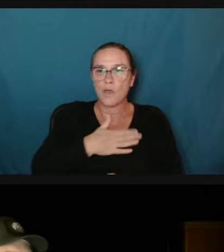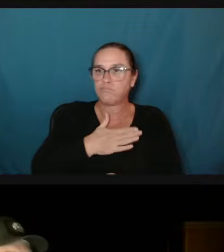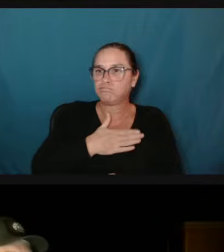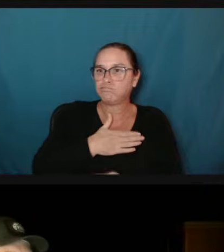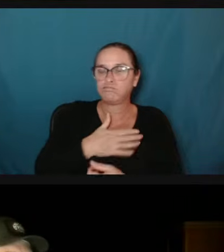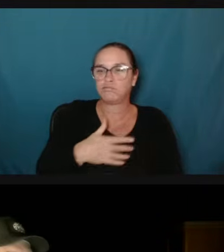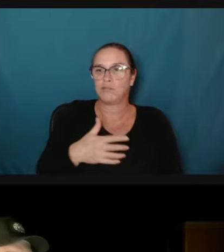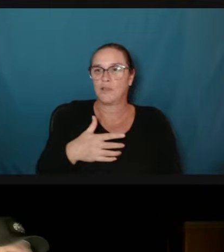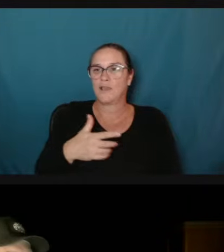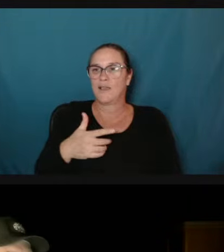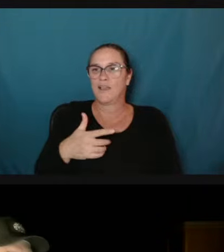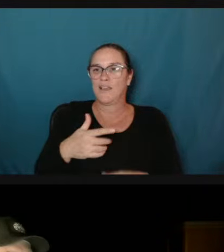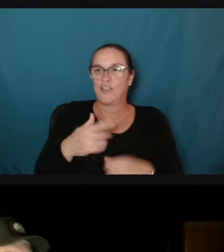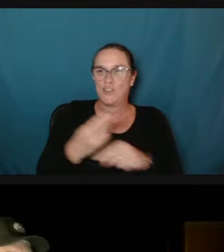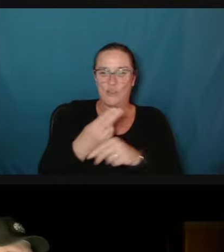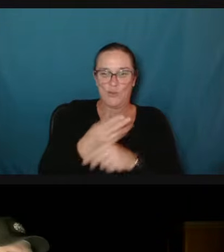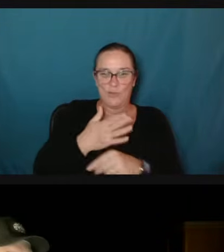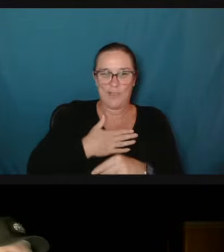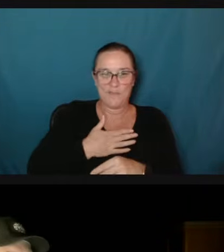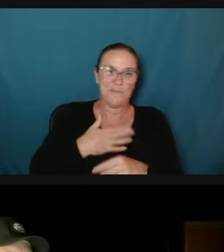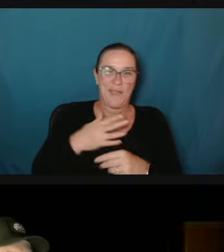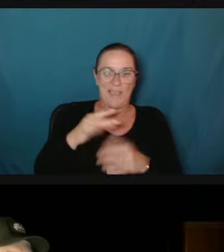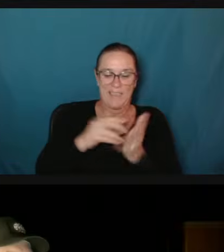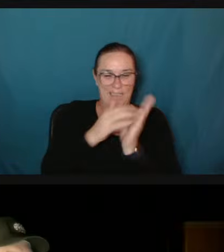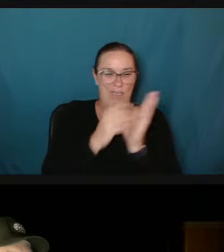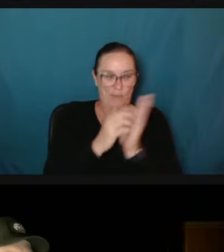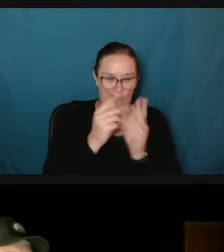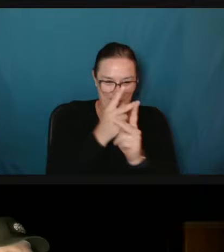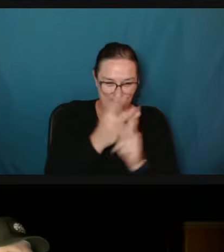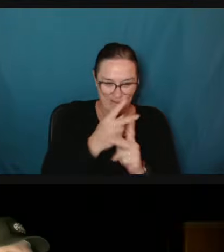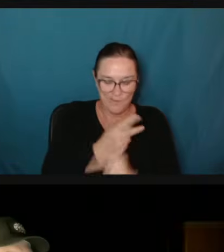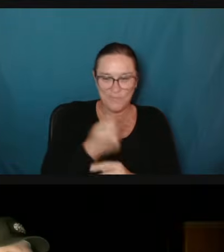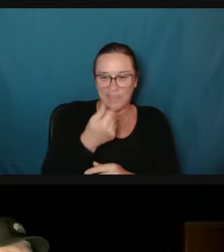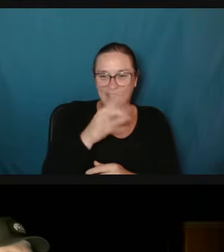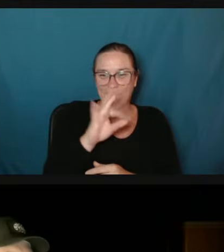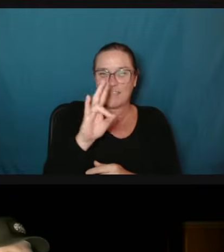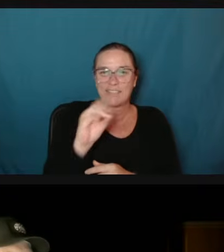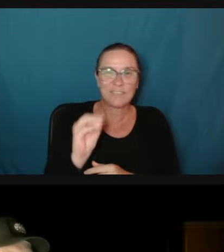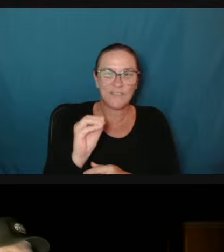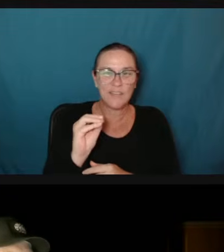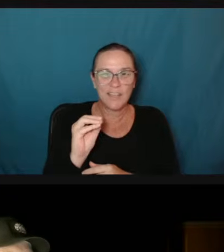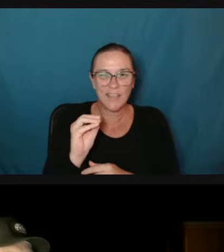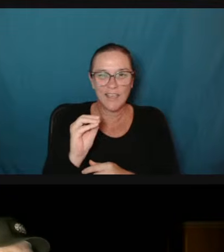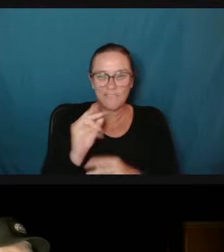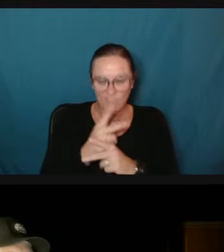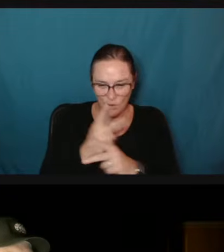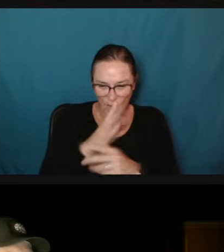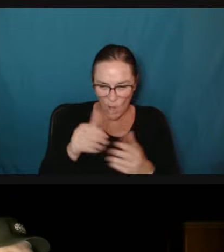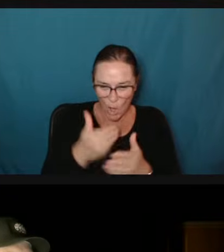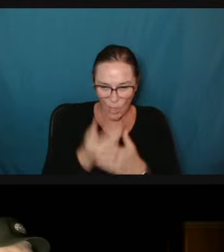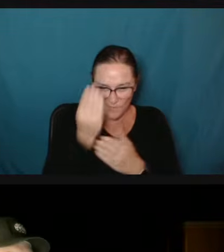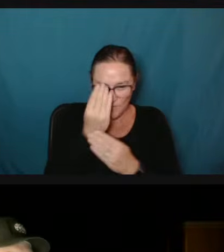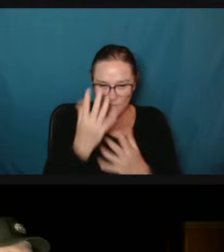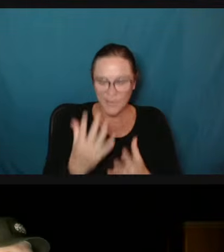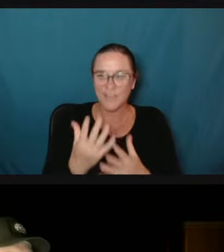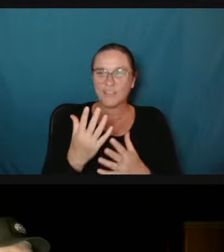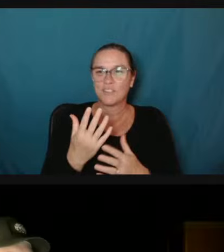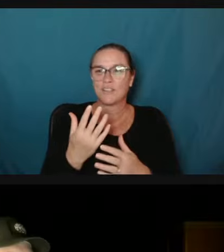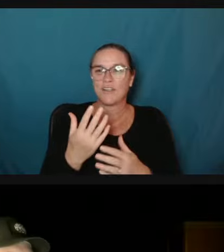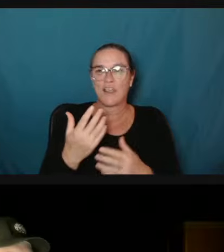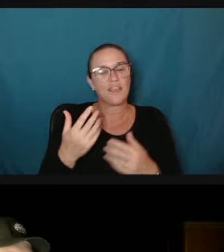calculator in 1970, crunching old surveying data that had hidden such secrets.